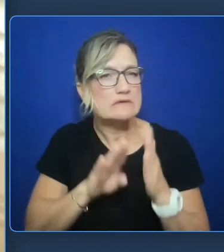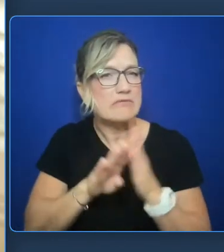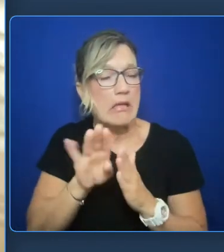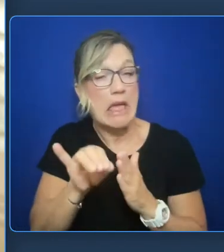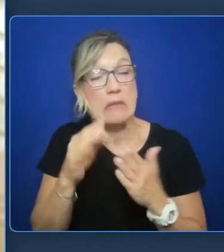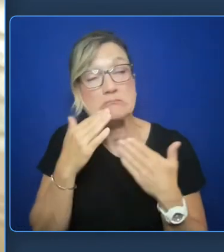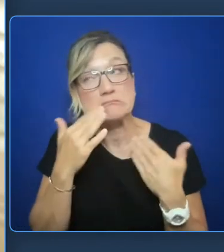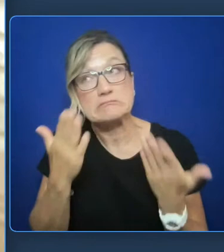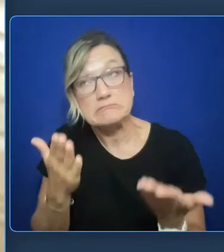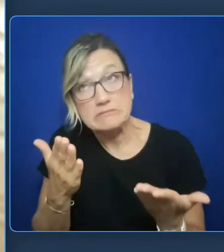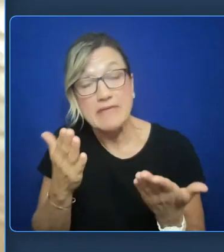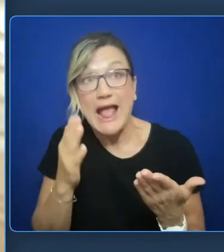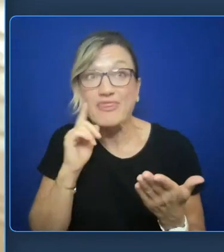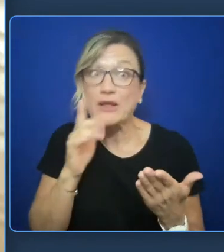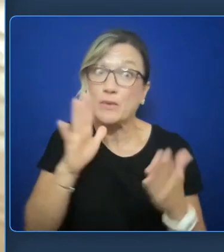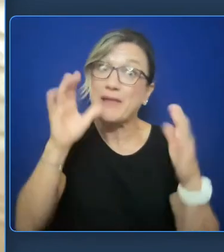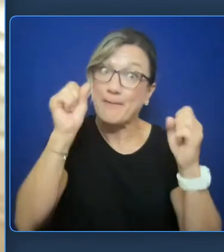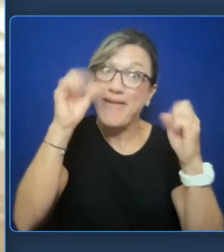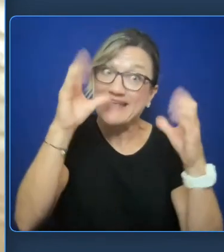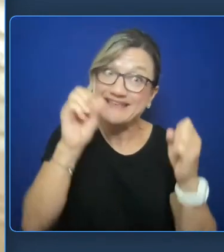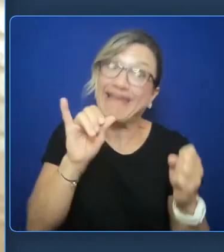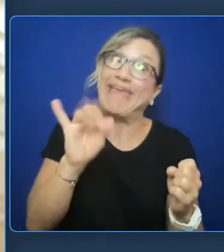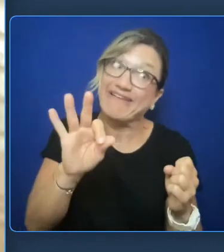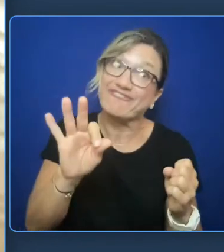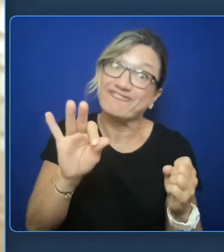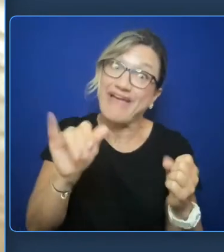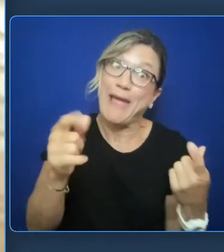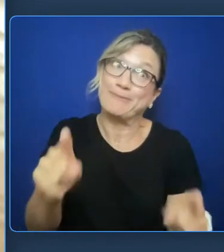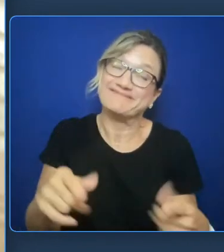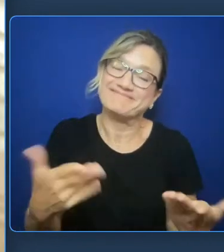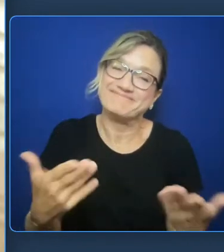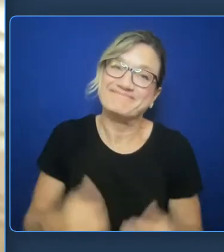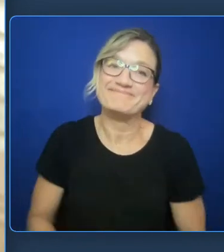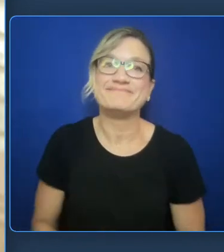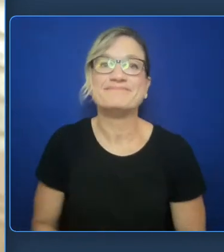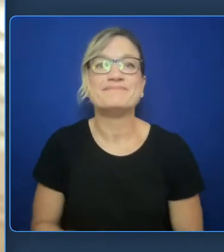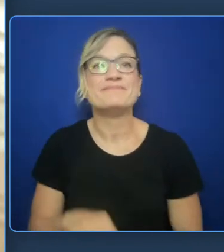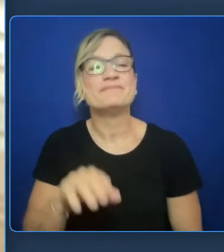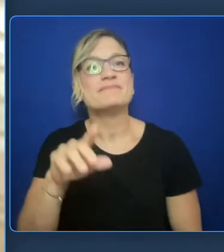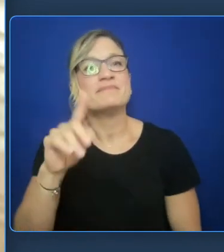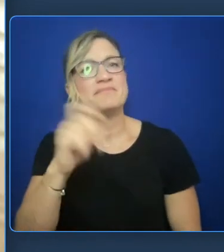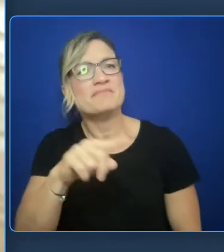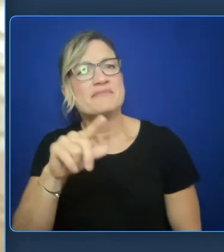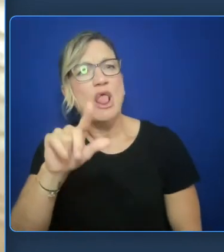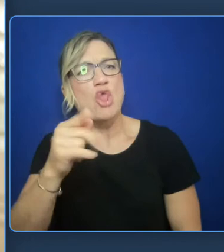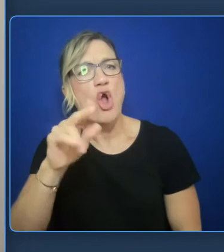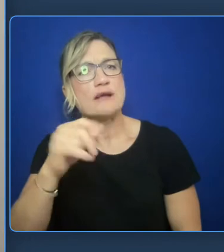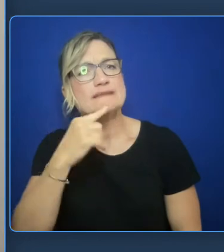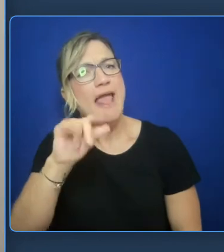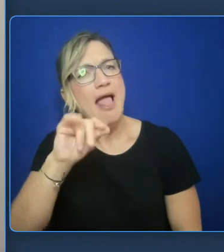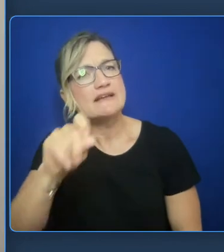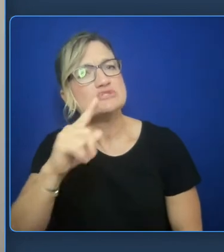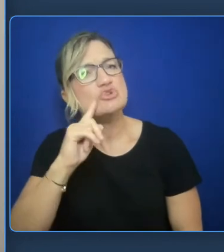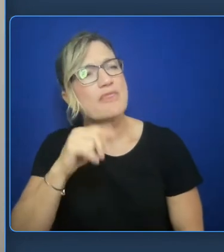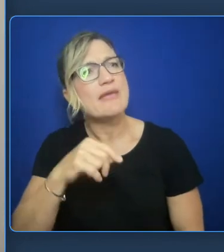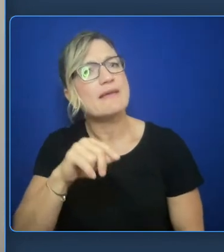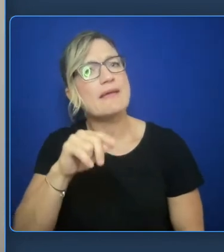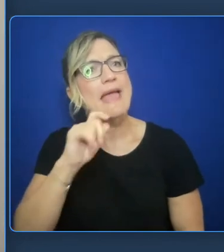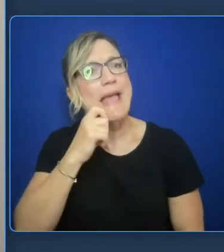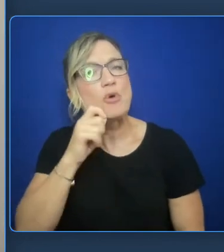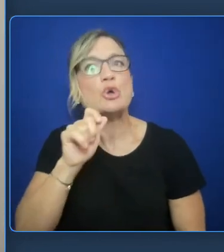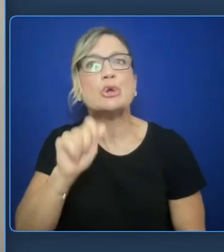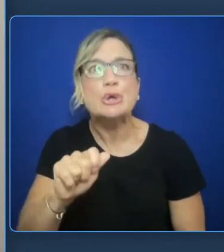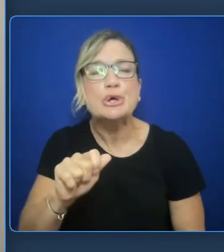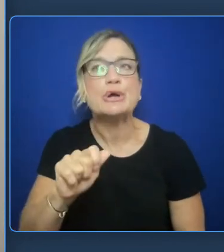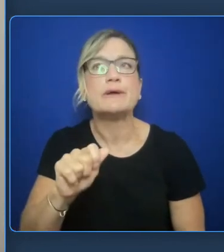would be amazing if they did. Alex, do you think that that Apple could actually get to a